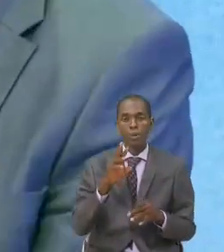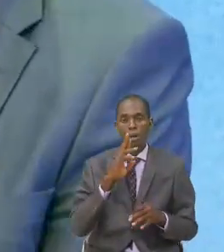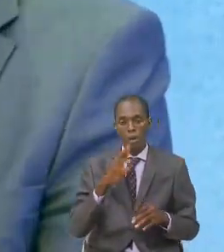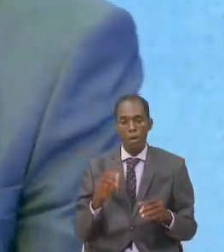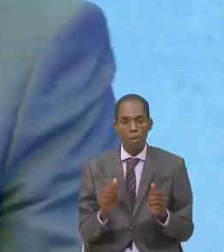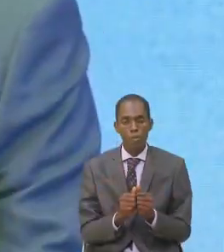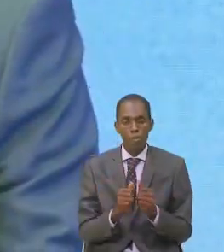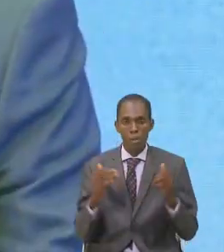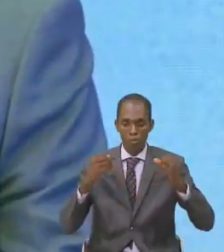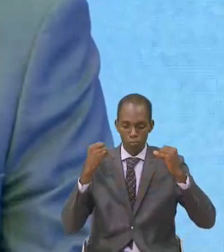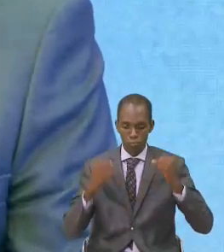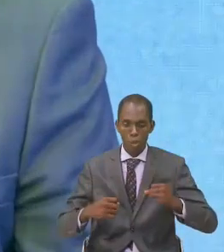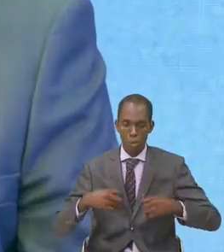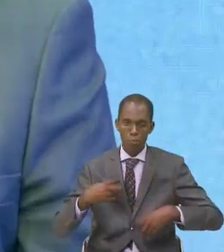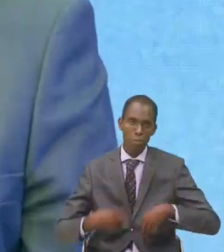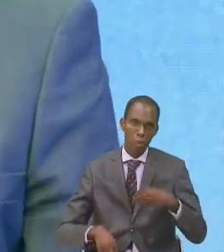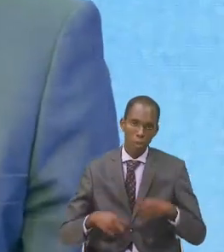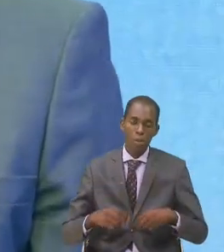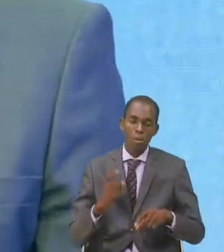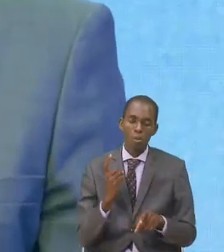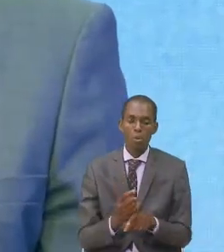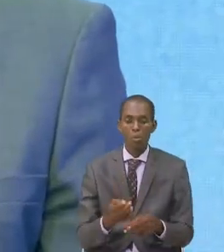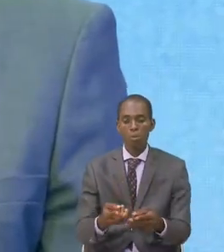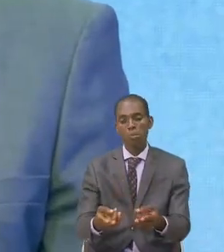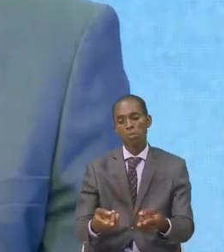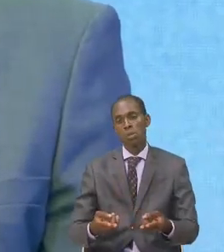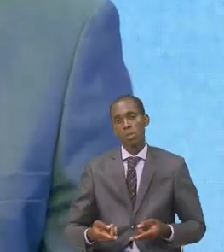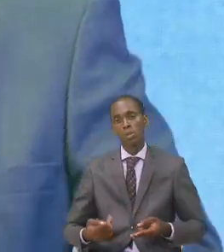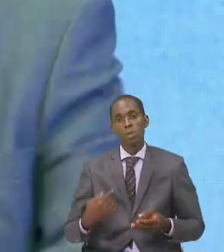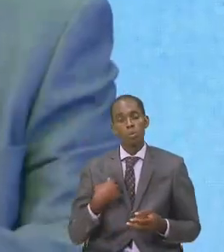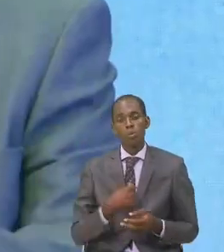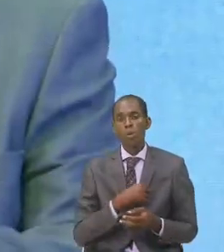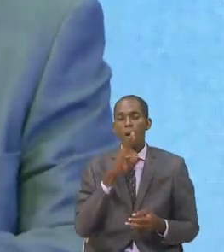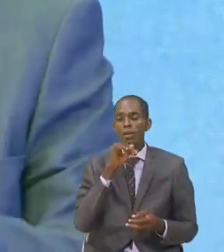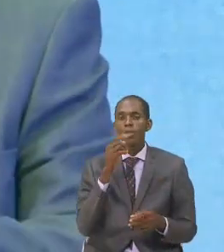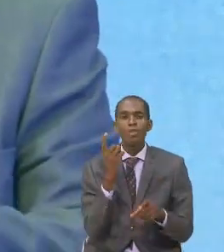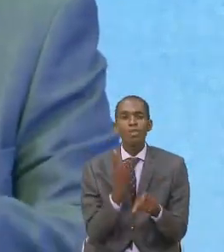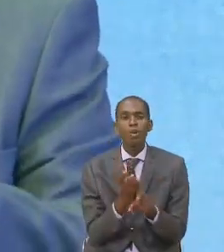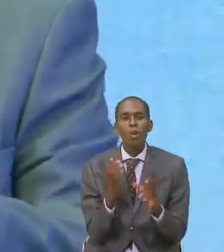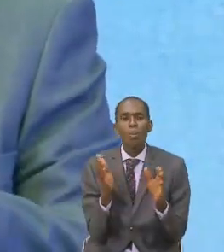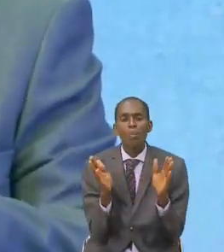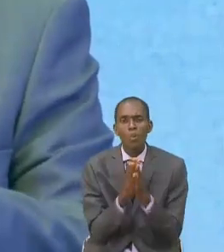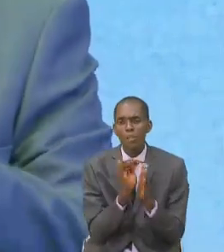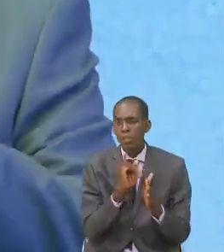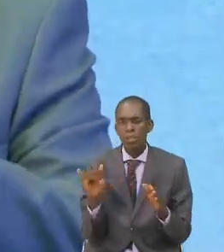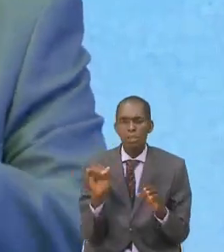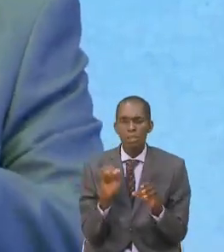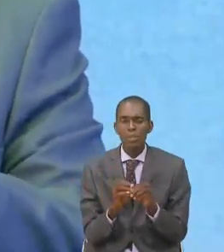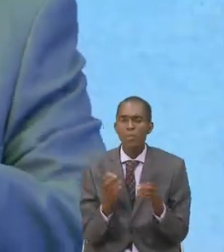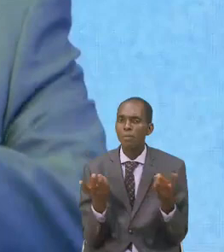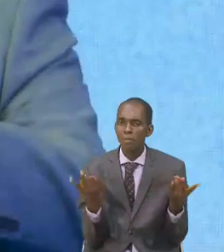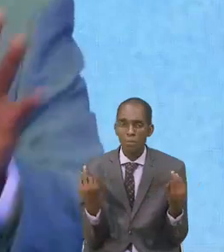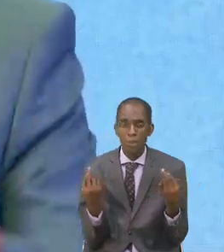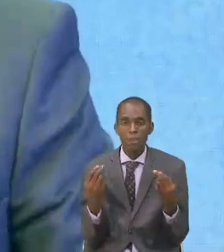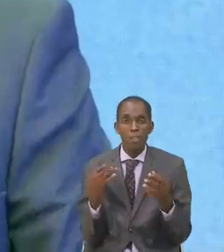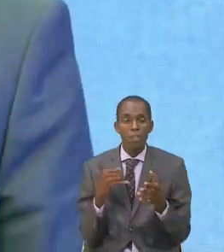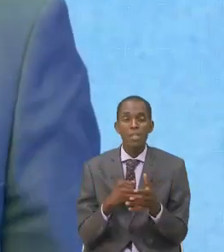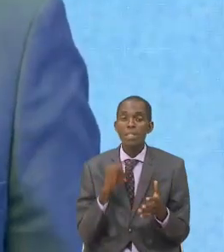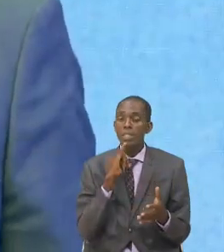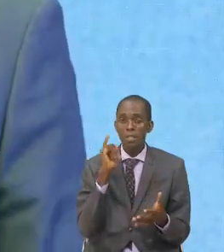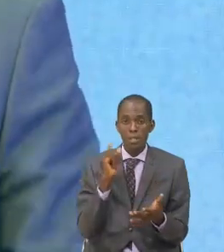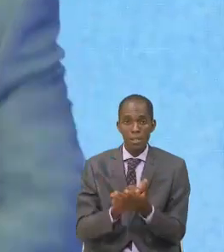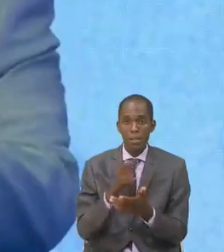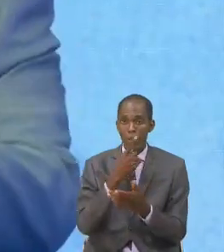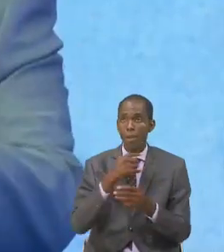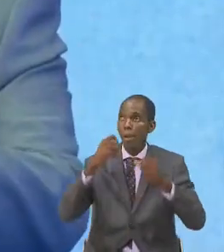If you are paralyzed, you are just lying down there. It's not just that we pray to pray for praying's